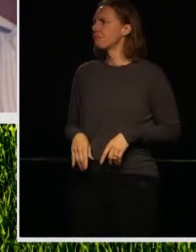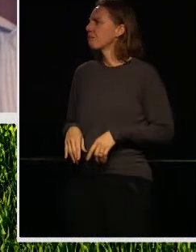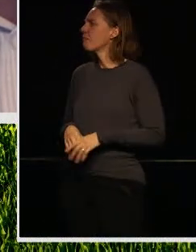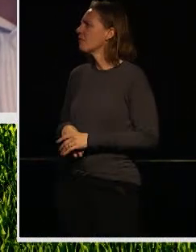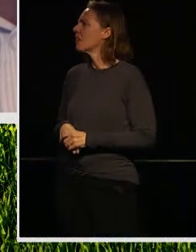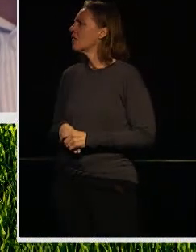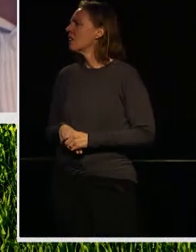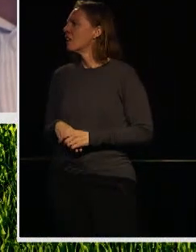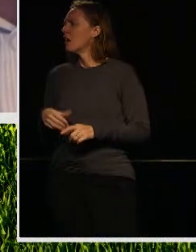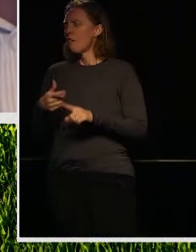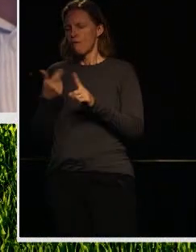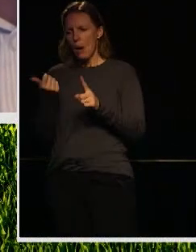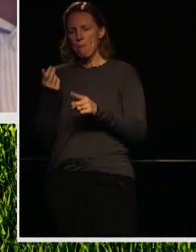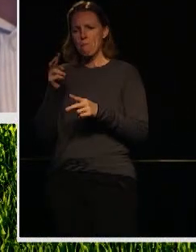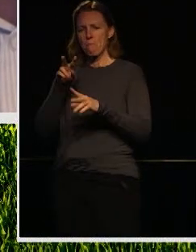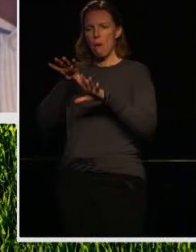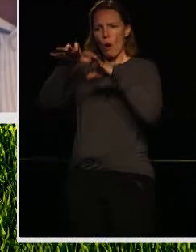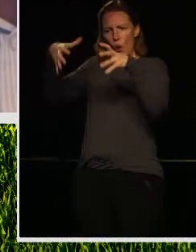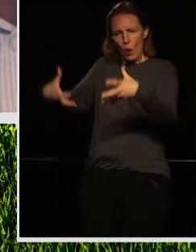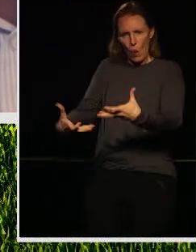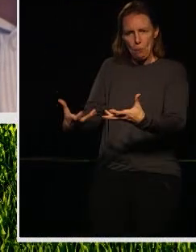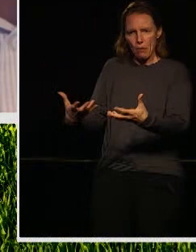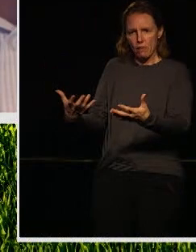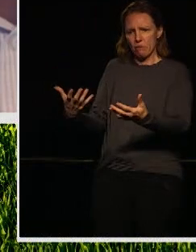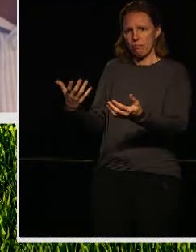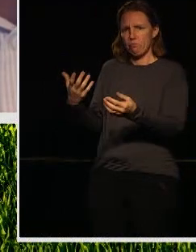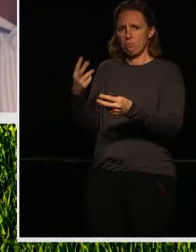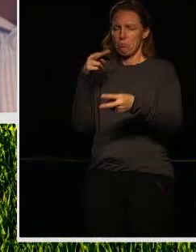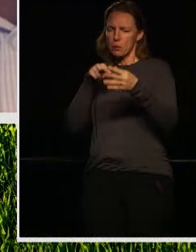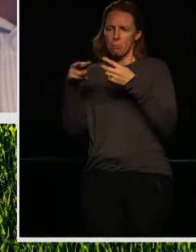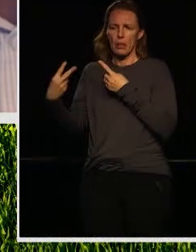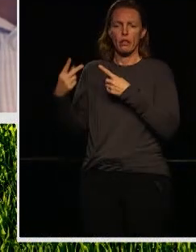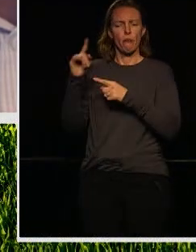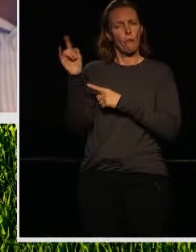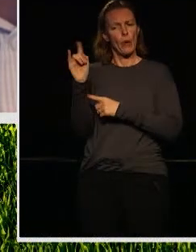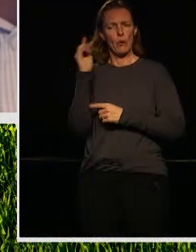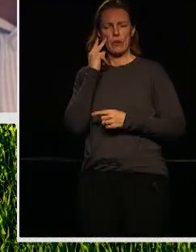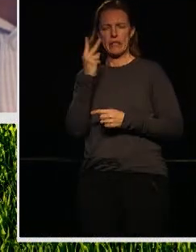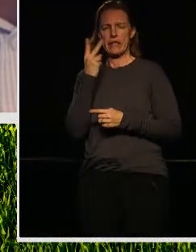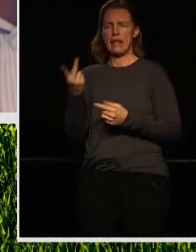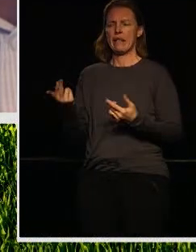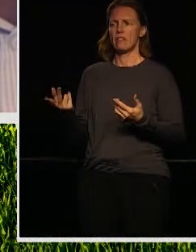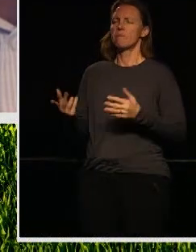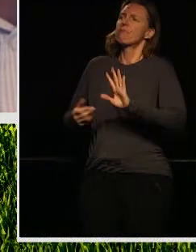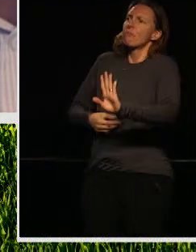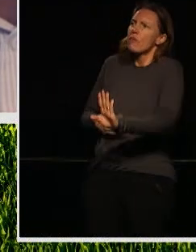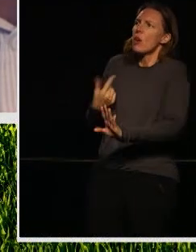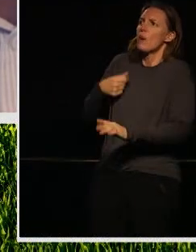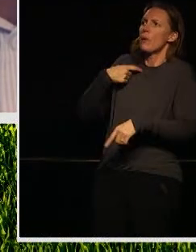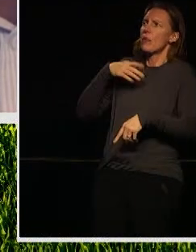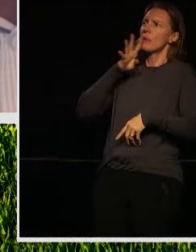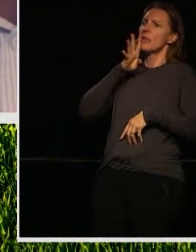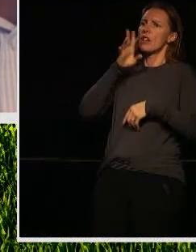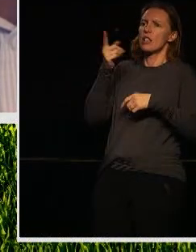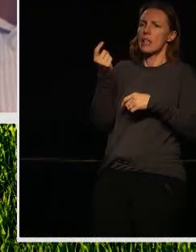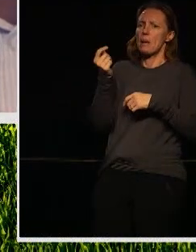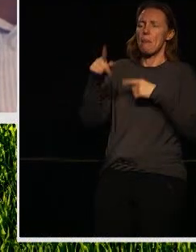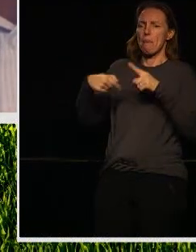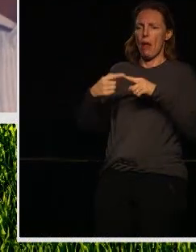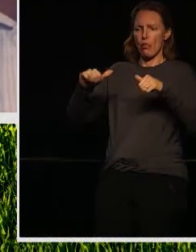Vasanth, from a global perspective, where do you see so we talked a little bit about the kind of the challenges